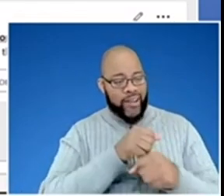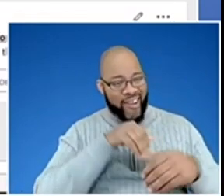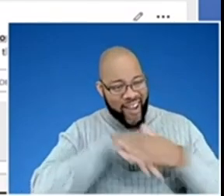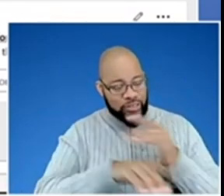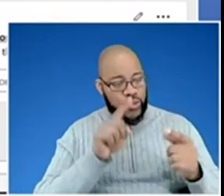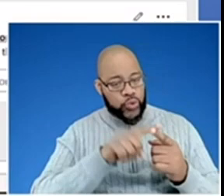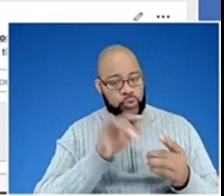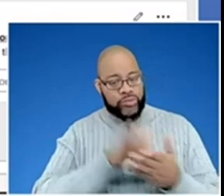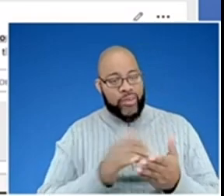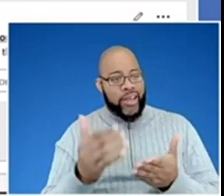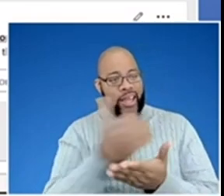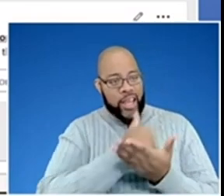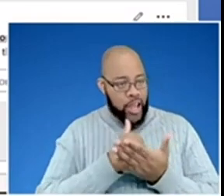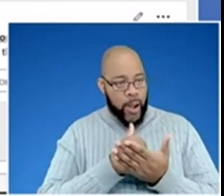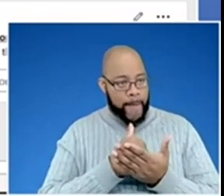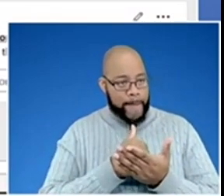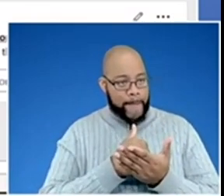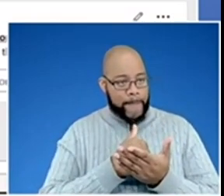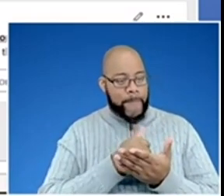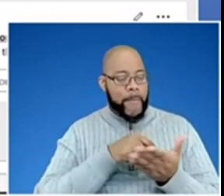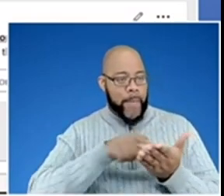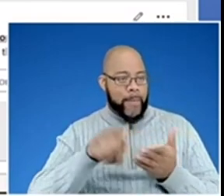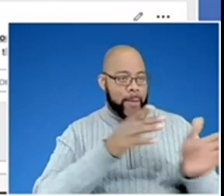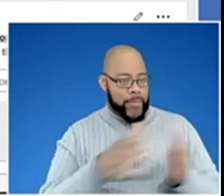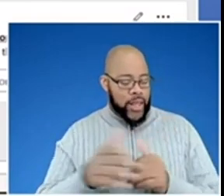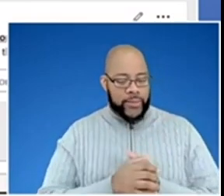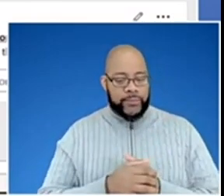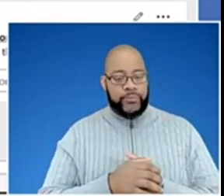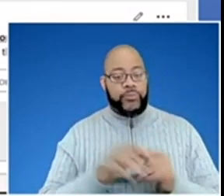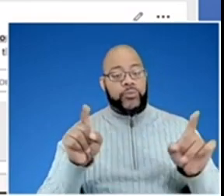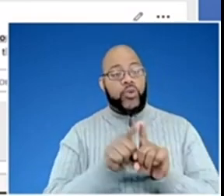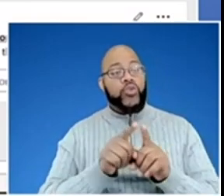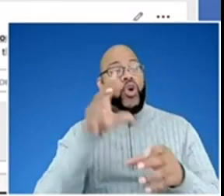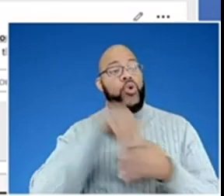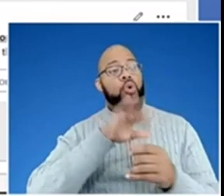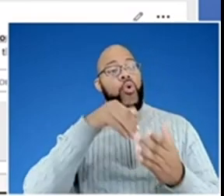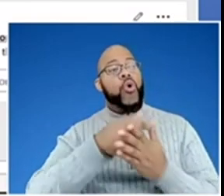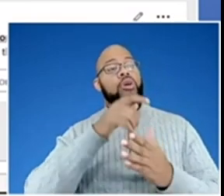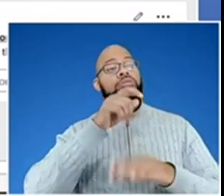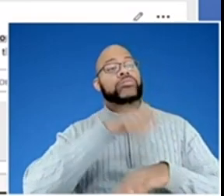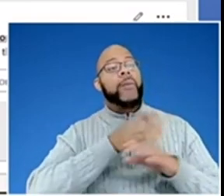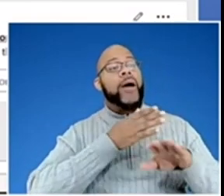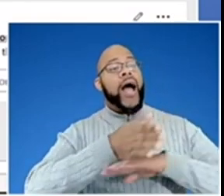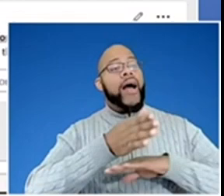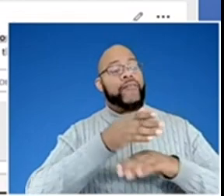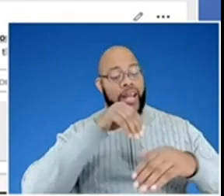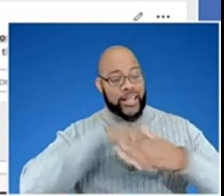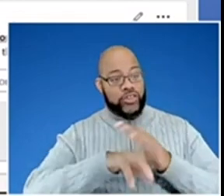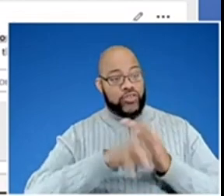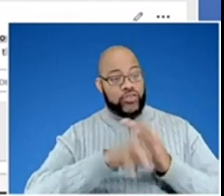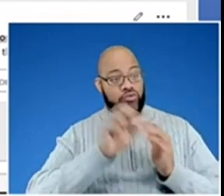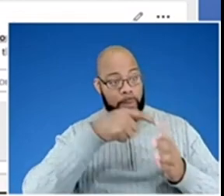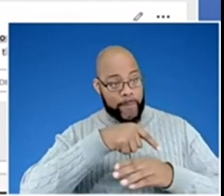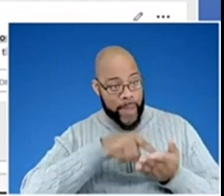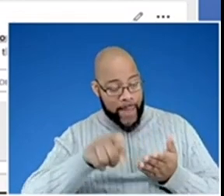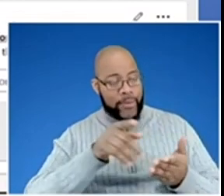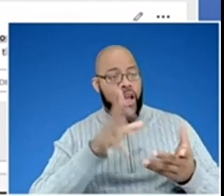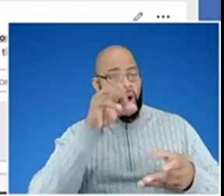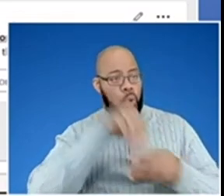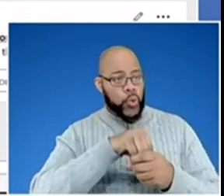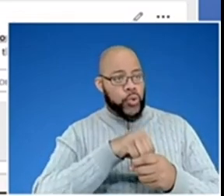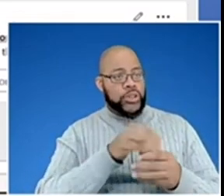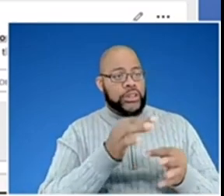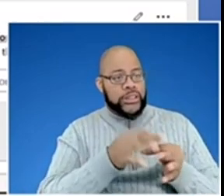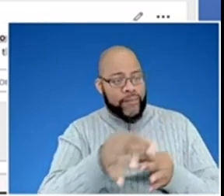income contingent repayment. This also proposes including all the time after entering repayment, including default, forbearances,